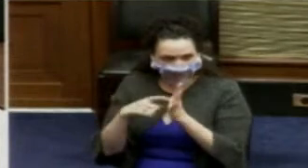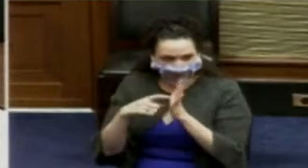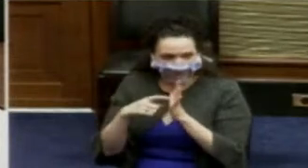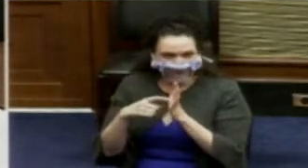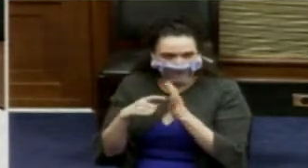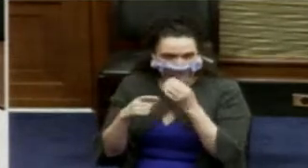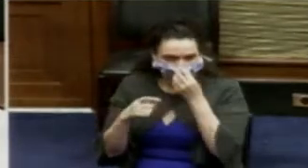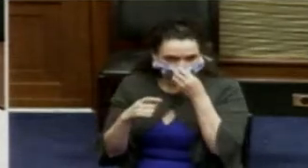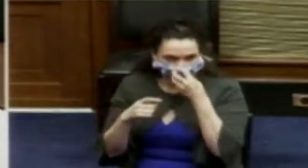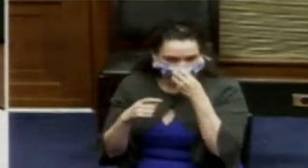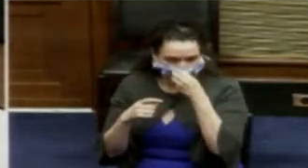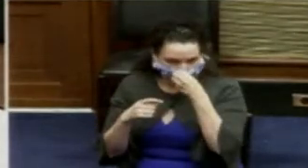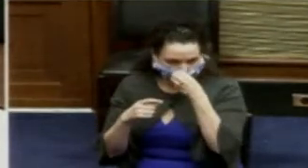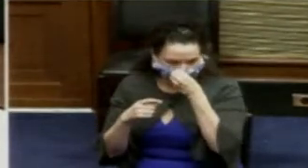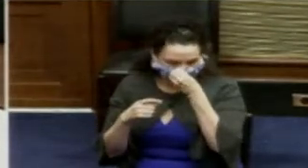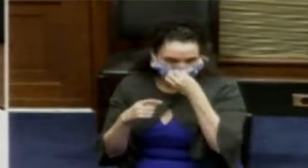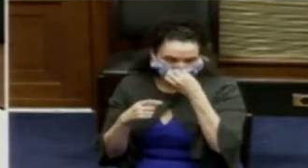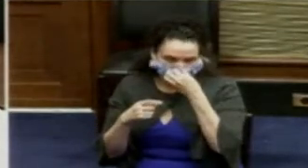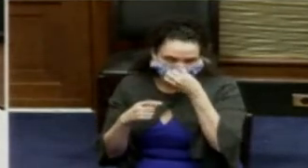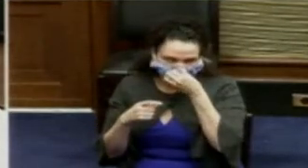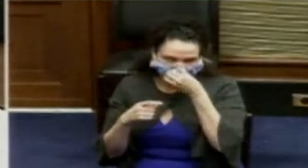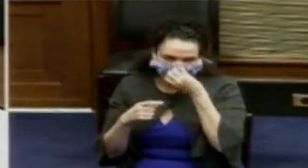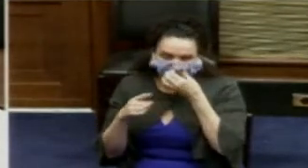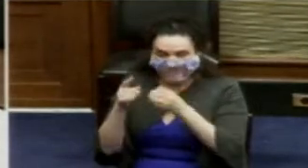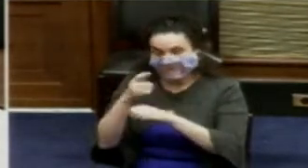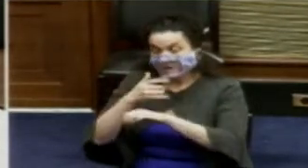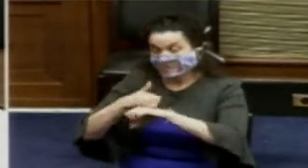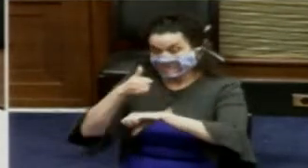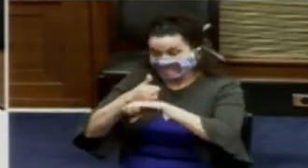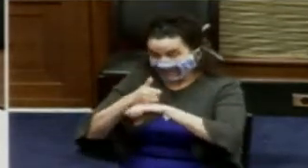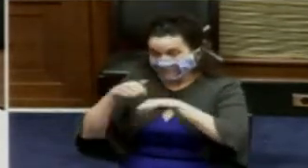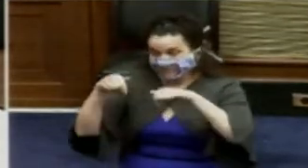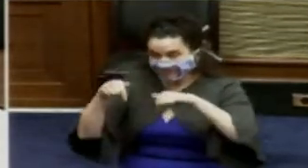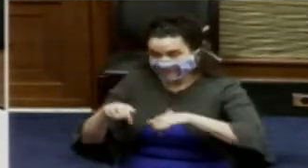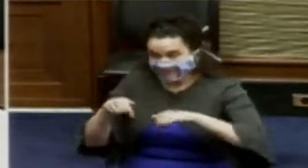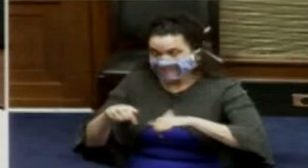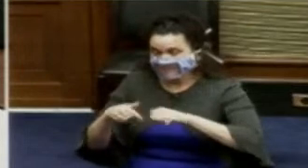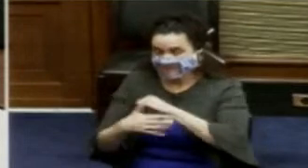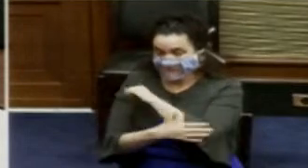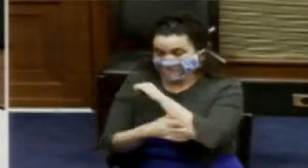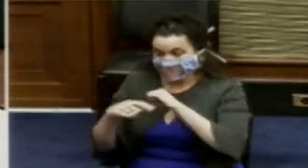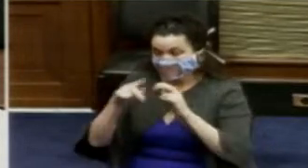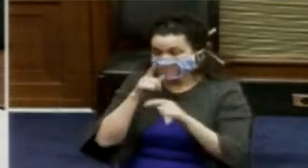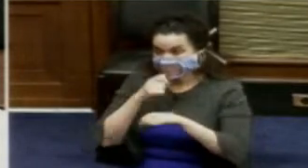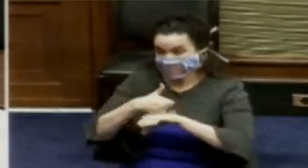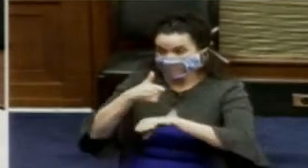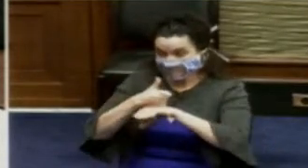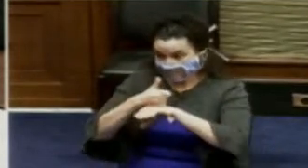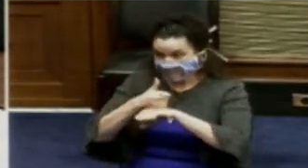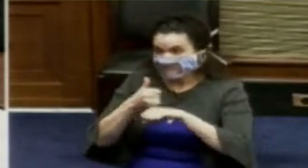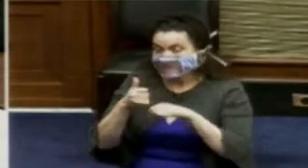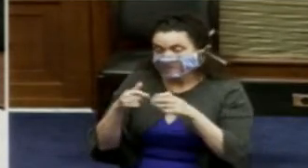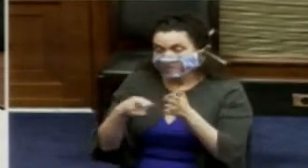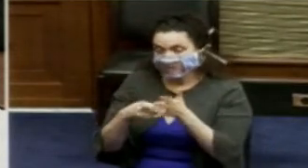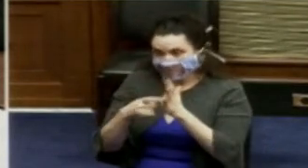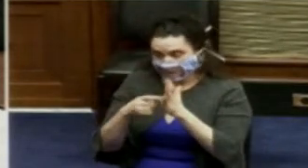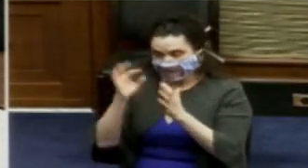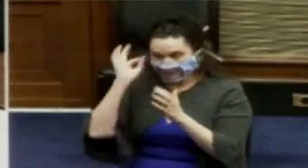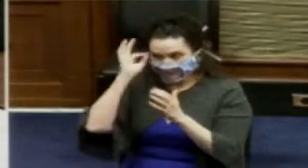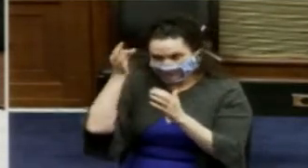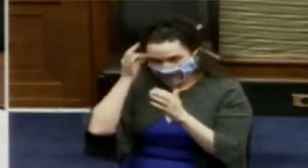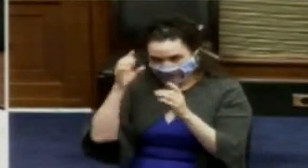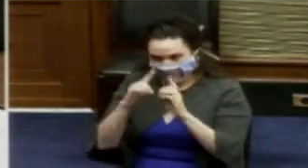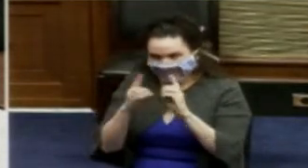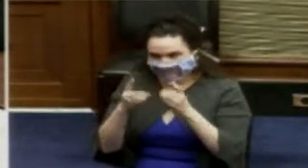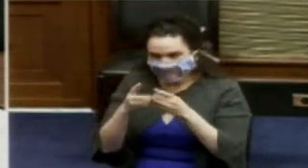Sorry. I believe your mic is not on. The founders required a federal district of a maximum size. They